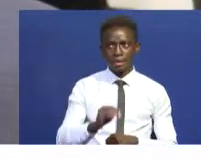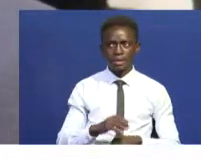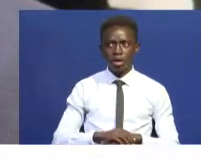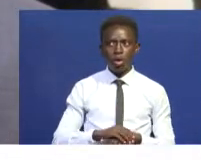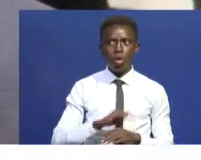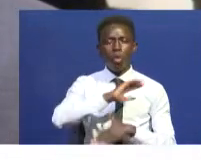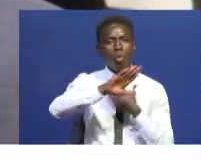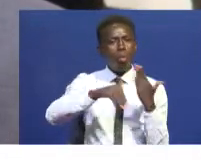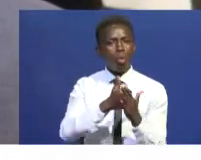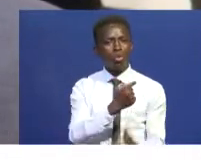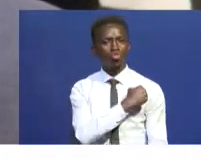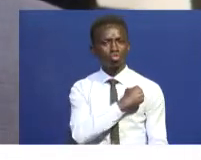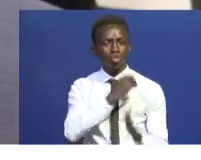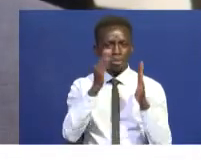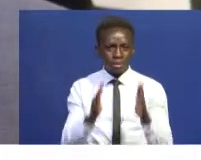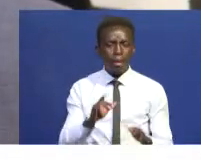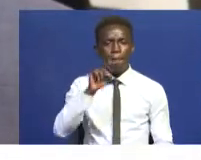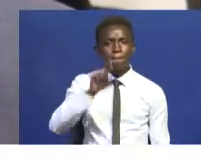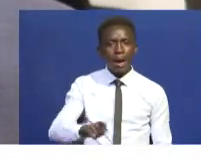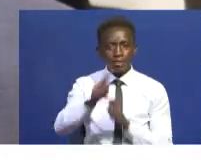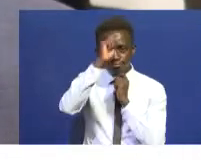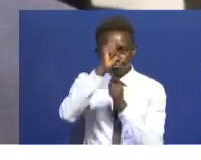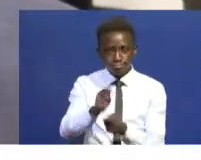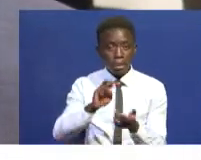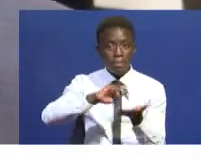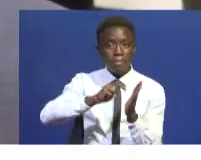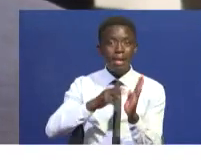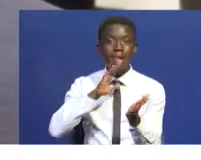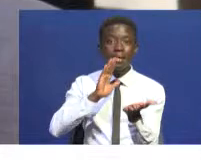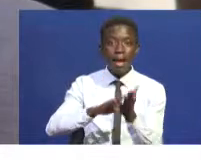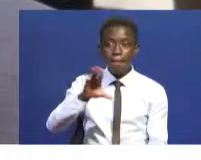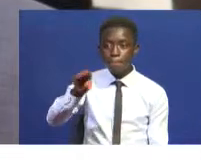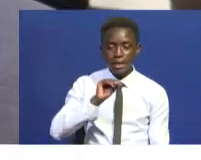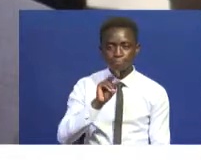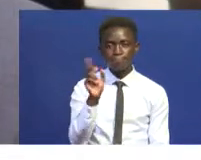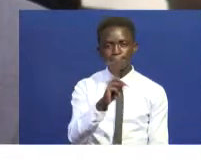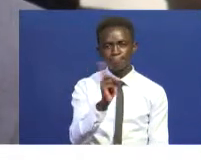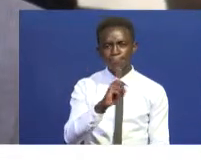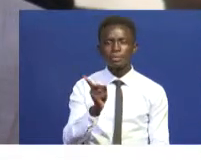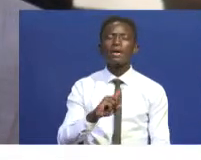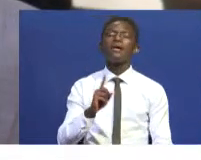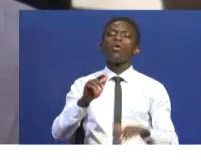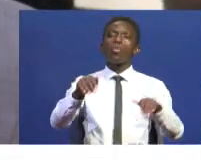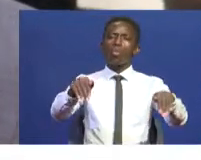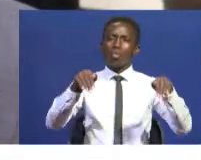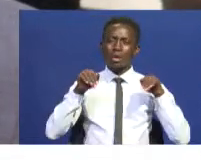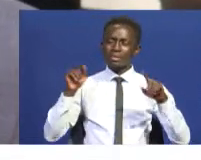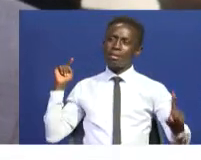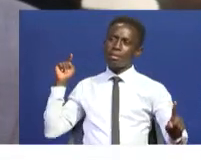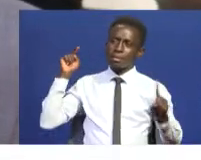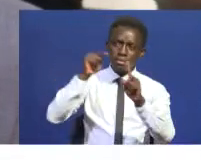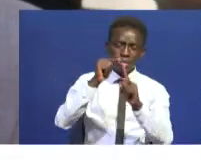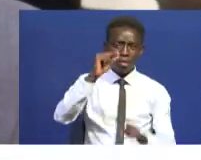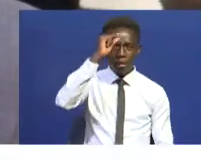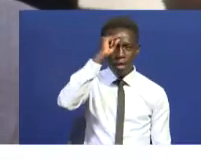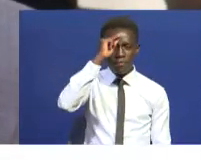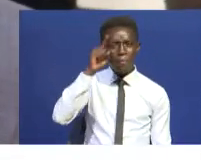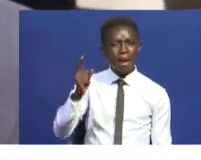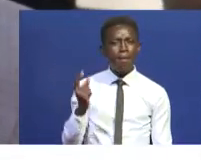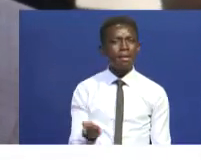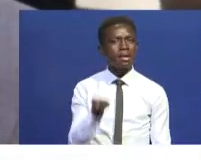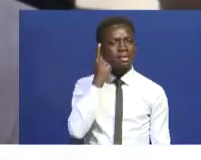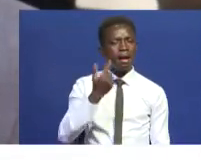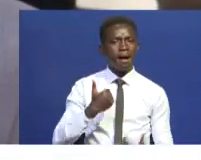doctors must be respected. Therefore, they will not pick those letters. We will wait until the government realizes this need to